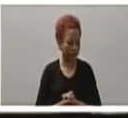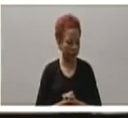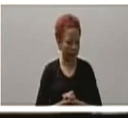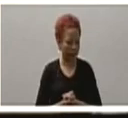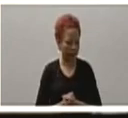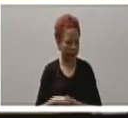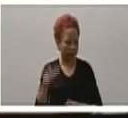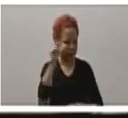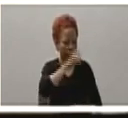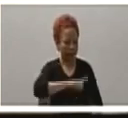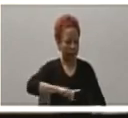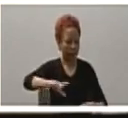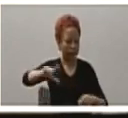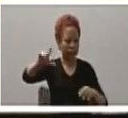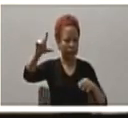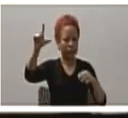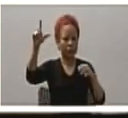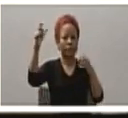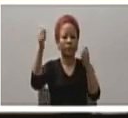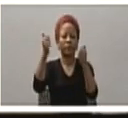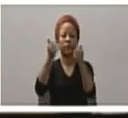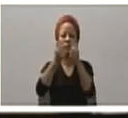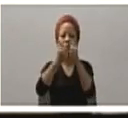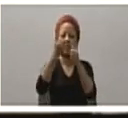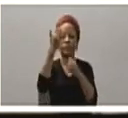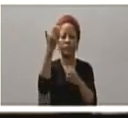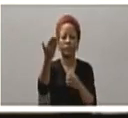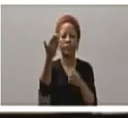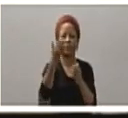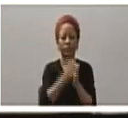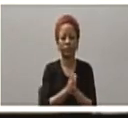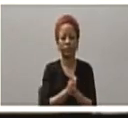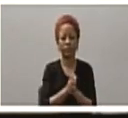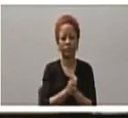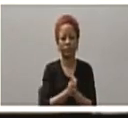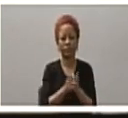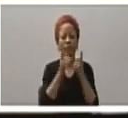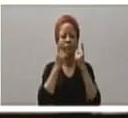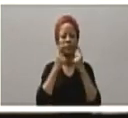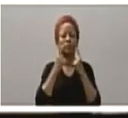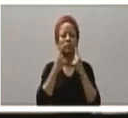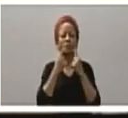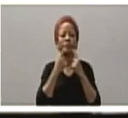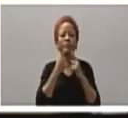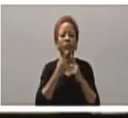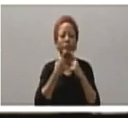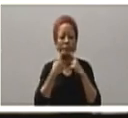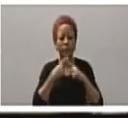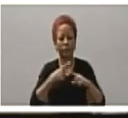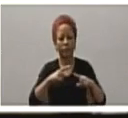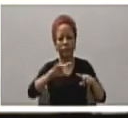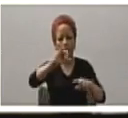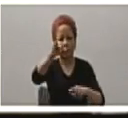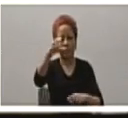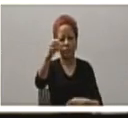The Lord be with you. And with your spirit. Reading from the Holy Gospel according to John.